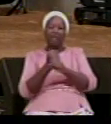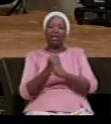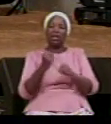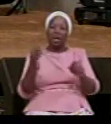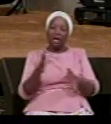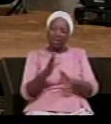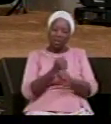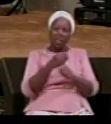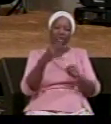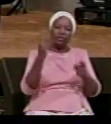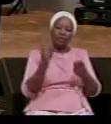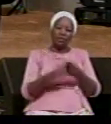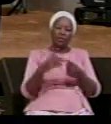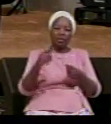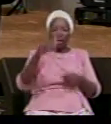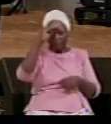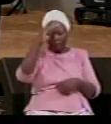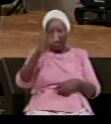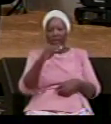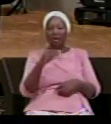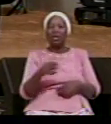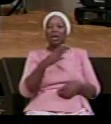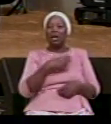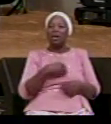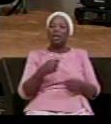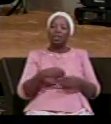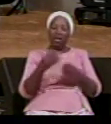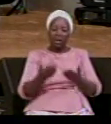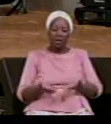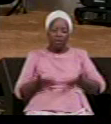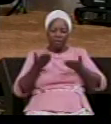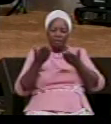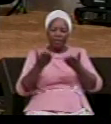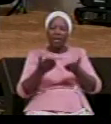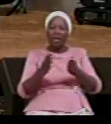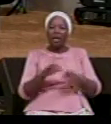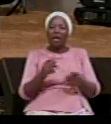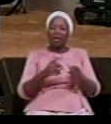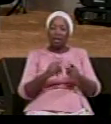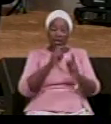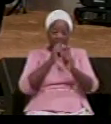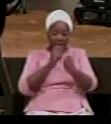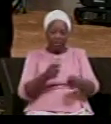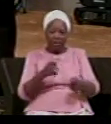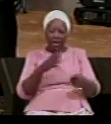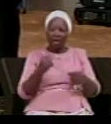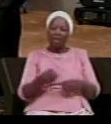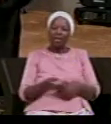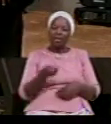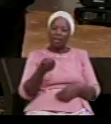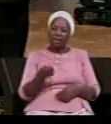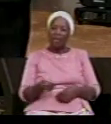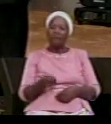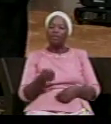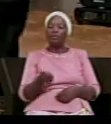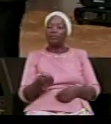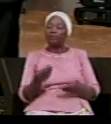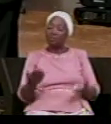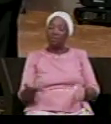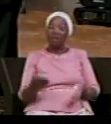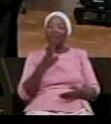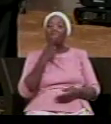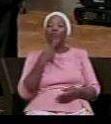carry down to the man a present, a little balm, a little honey. You see, honey is also there,